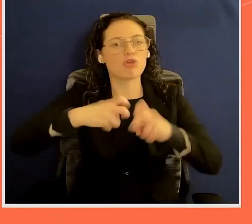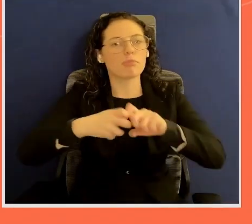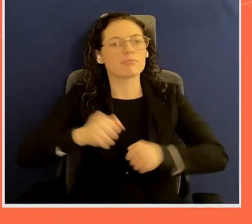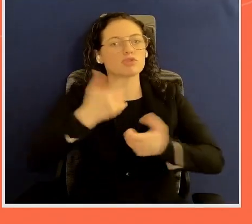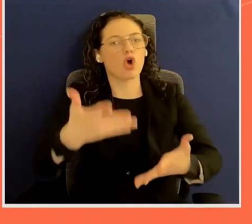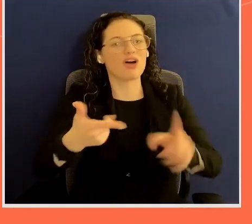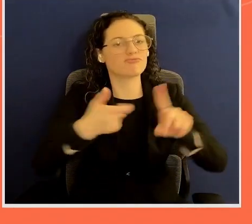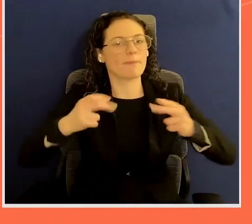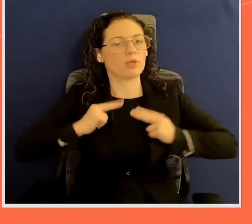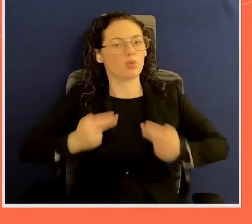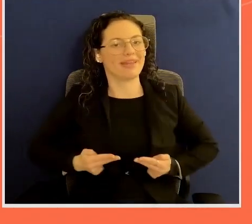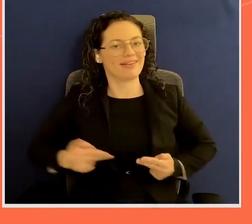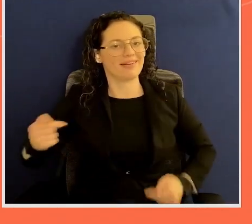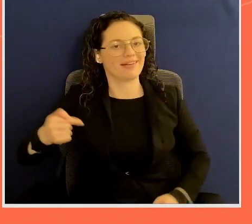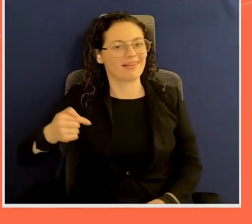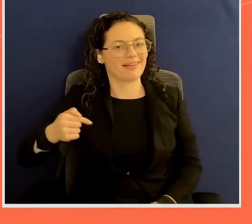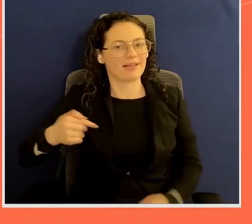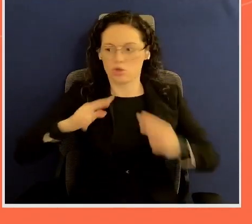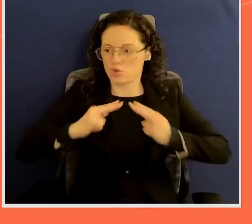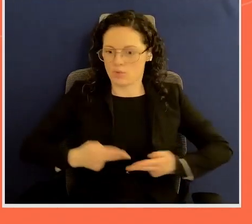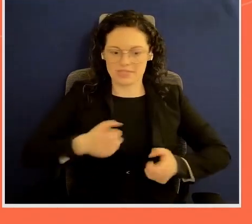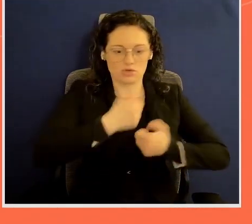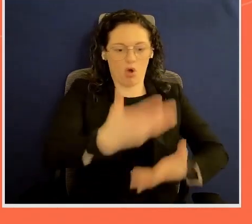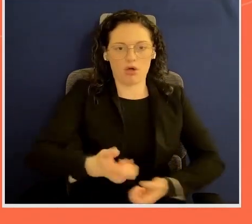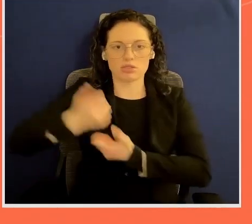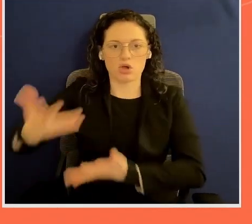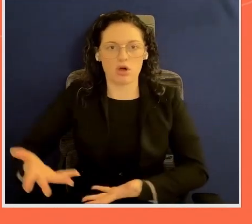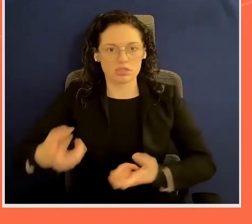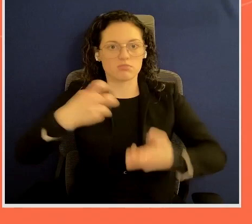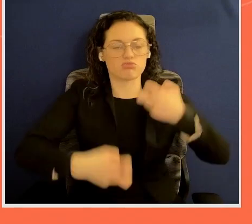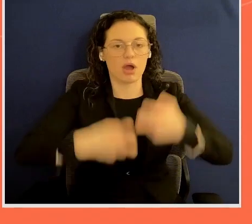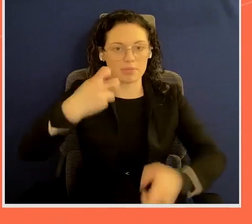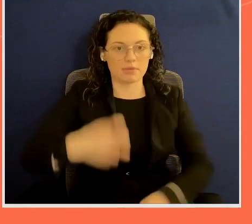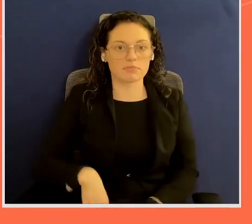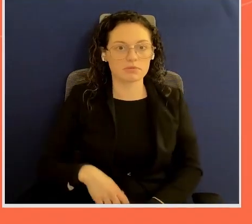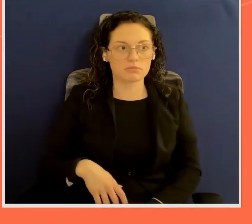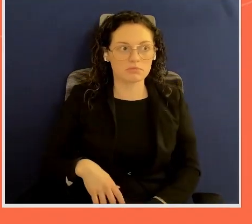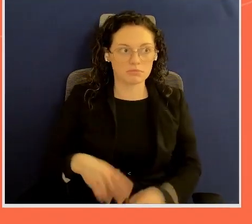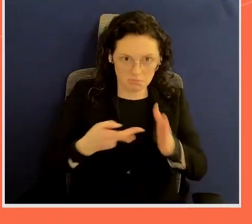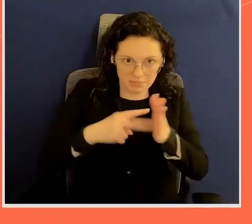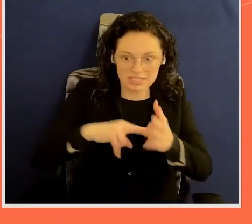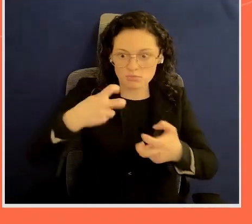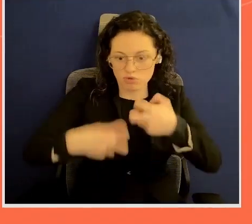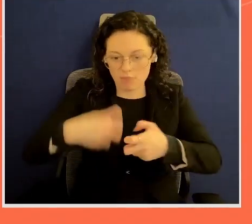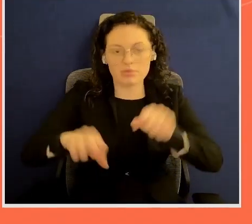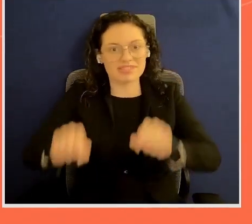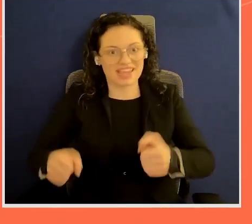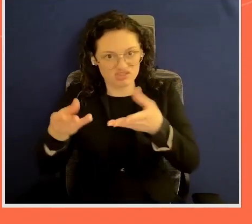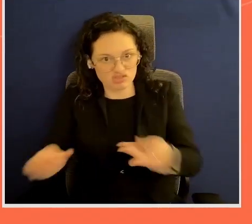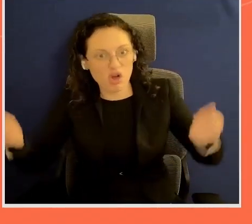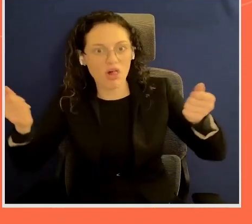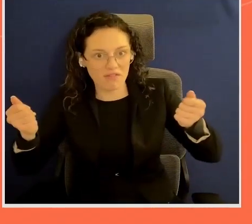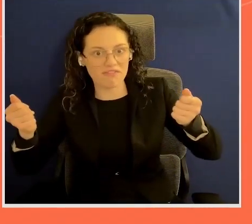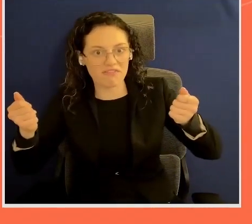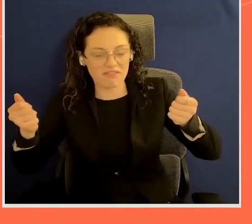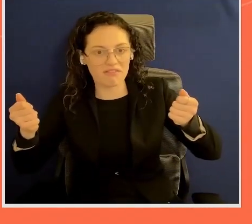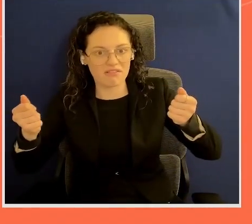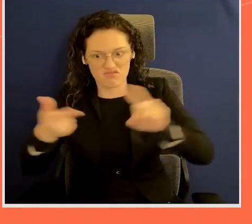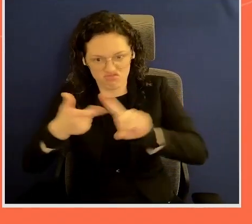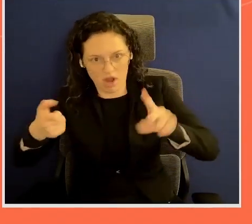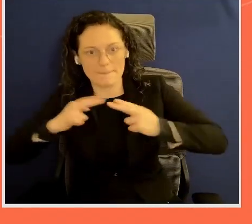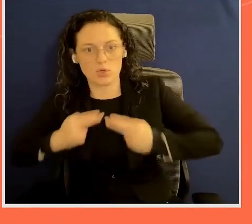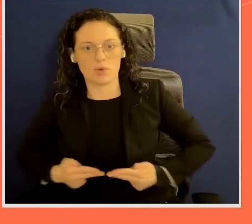so many of the livelihoods that are provided to people come from the ocean. It is a $500 billion